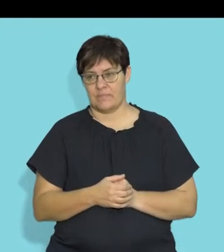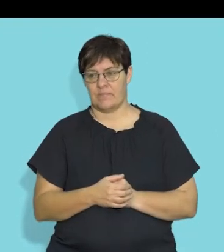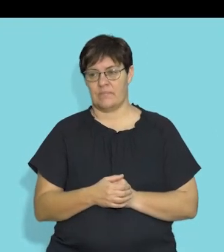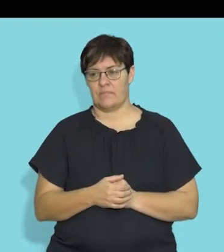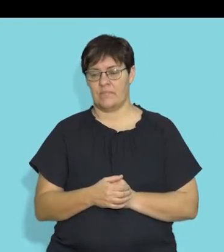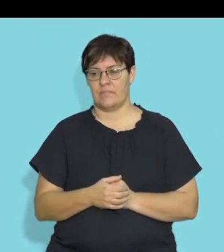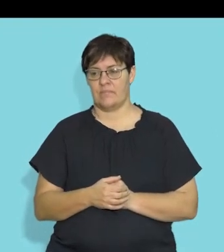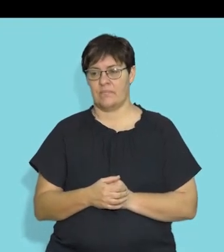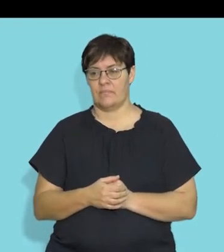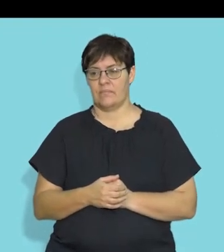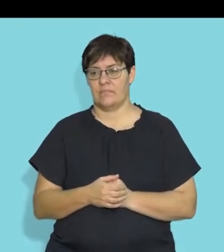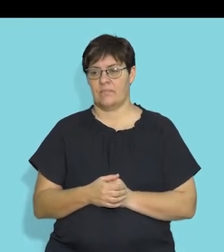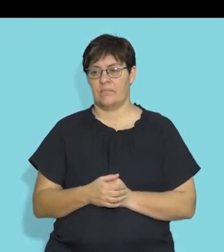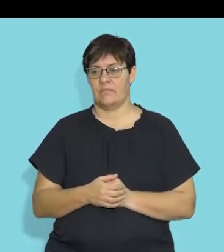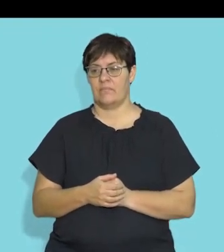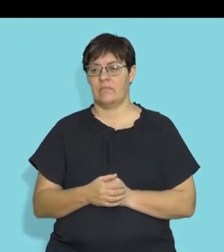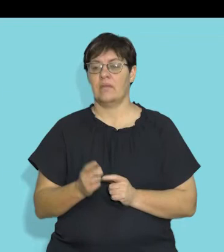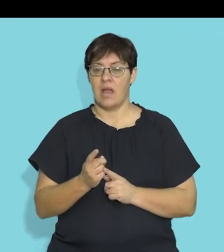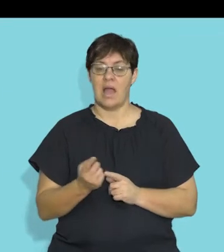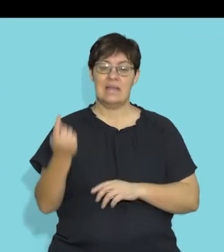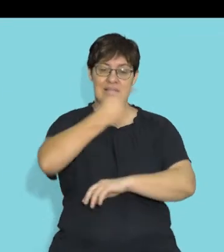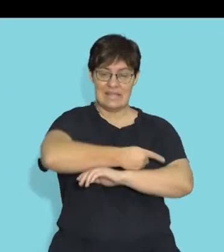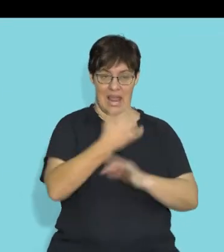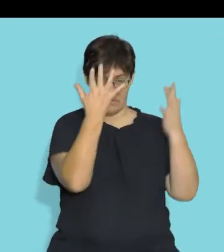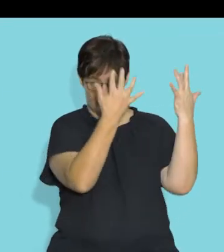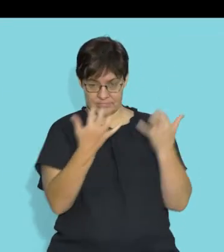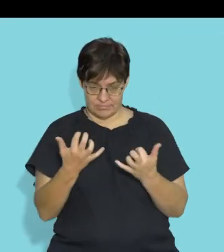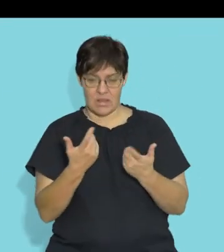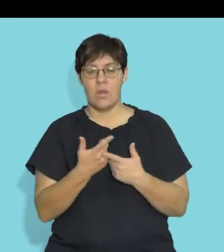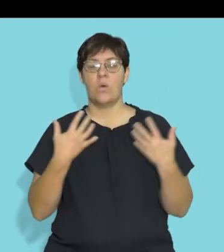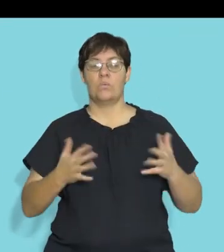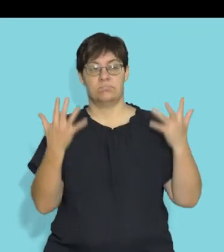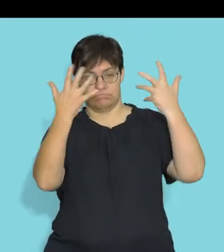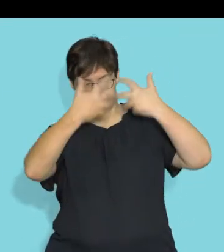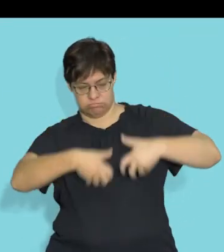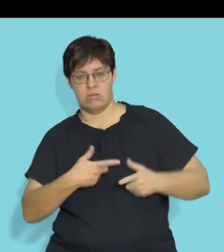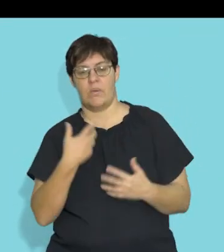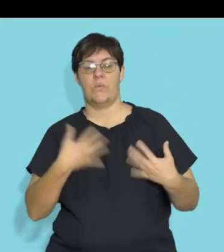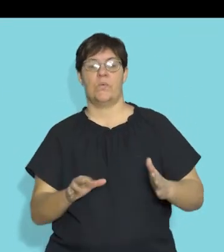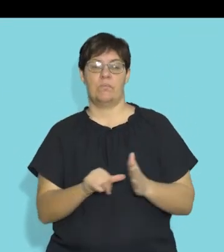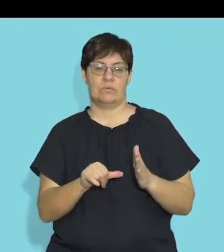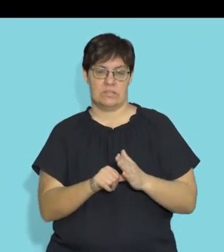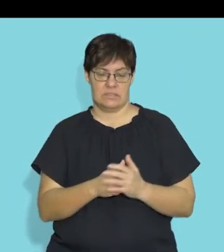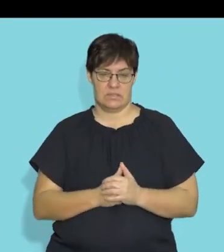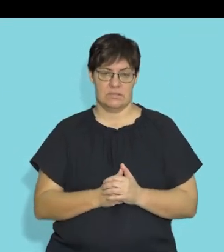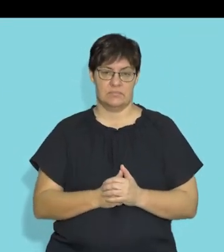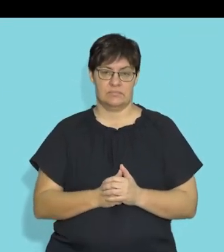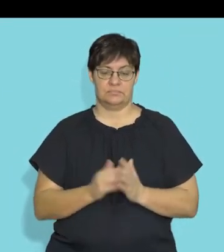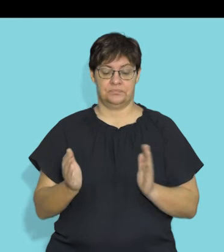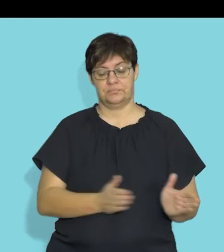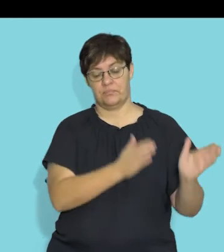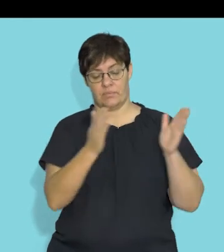Okay? Therefore, this daily reconciliation is very important. The next